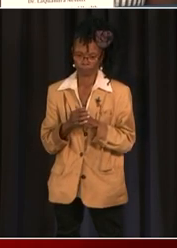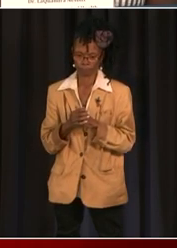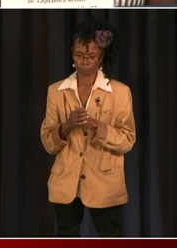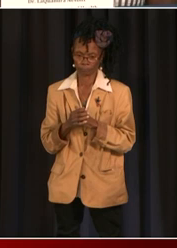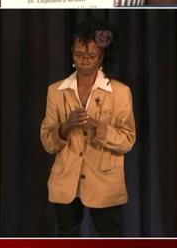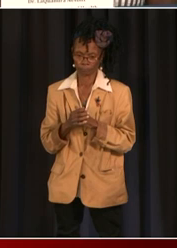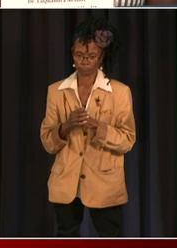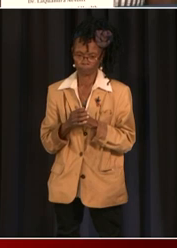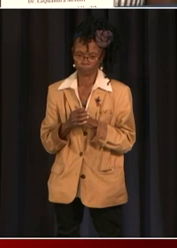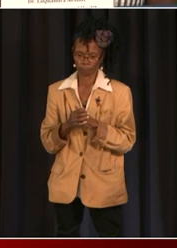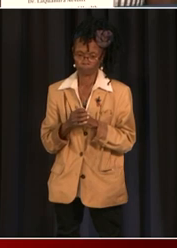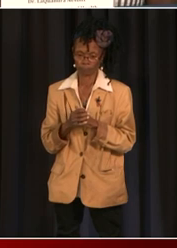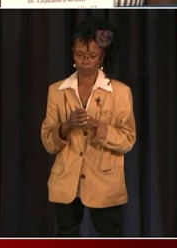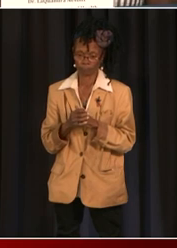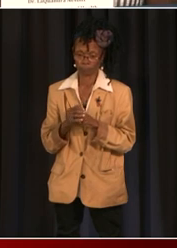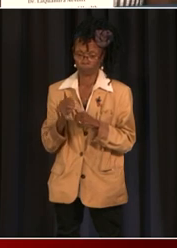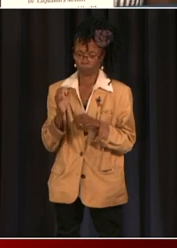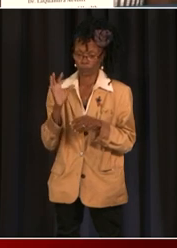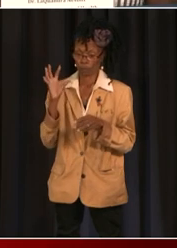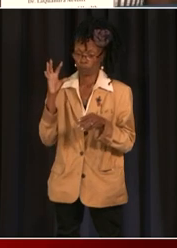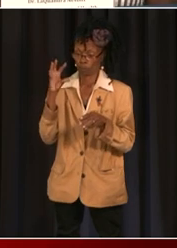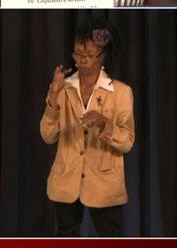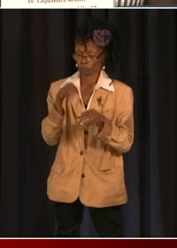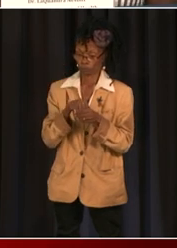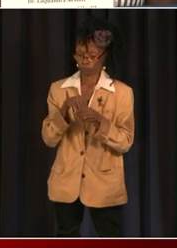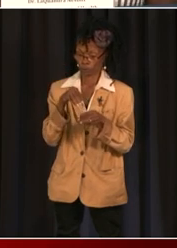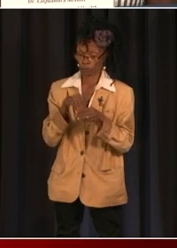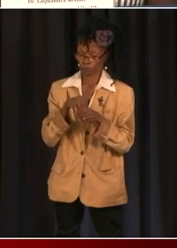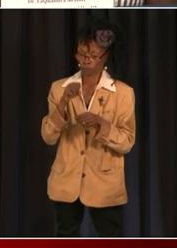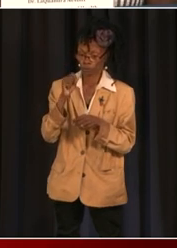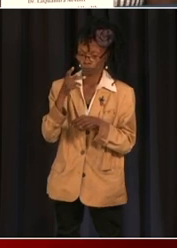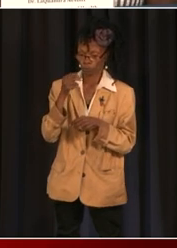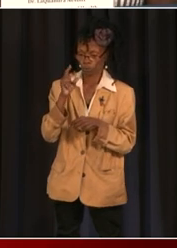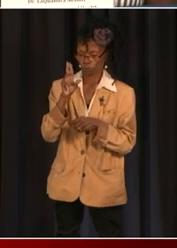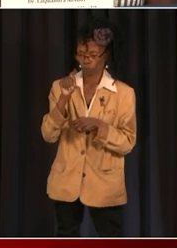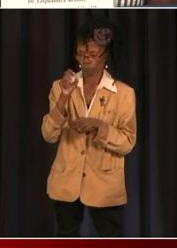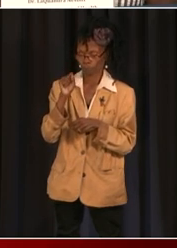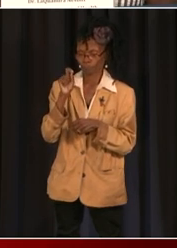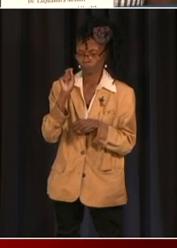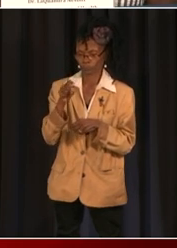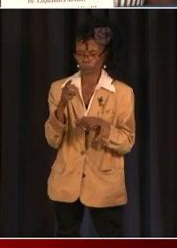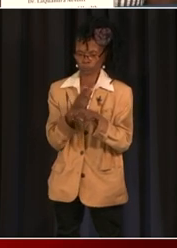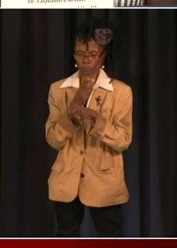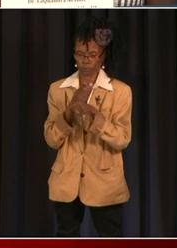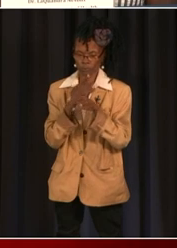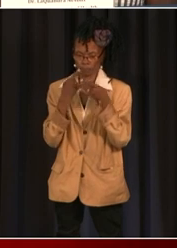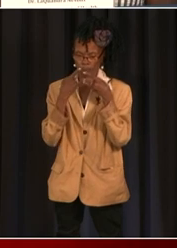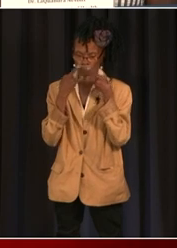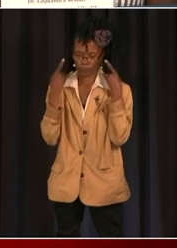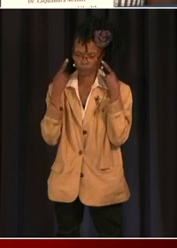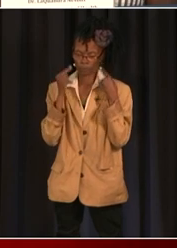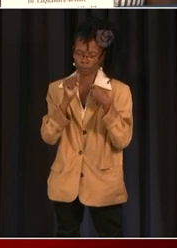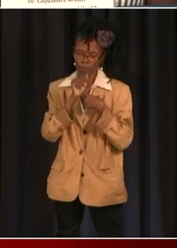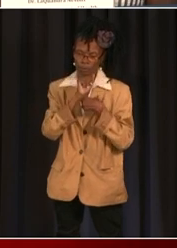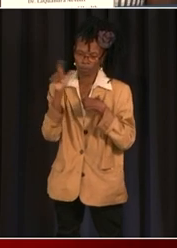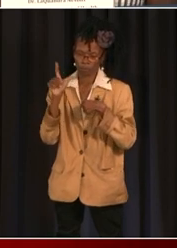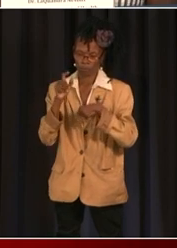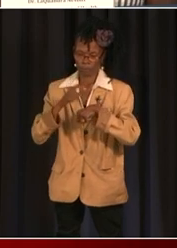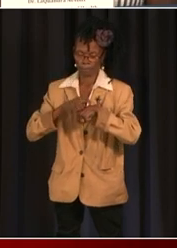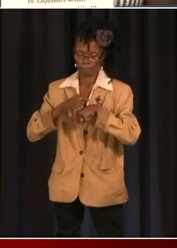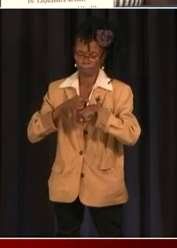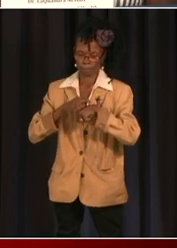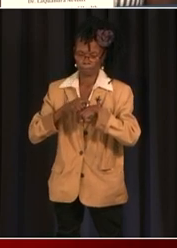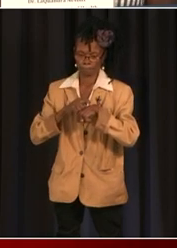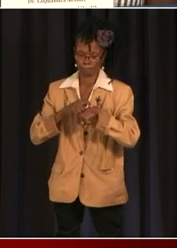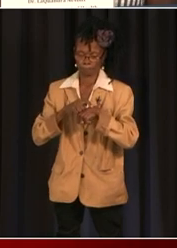athletes, and as such, all participants of sports should wear a mask at all times when possible, and